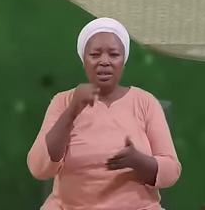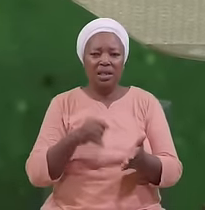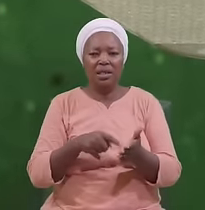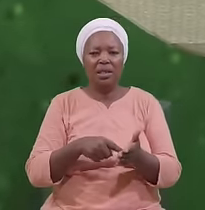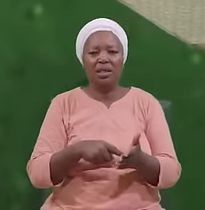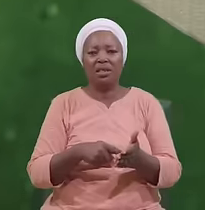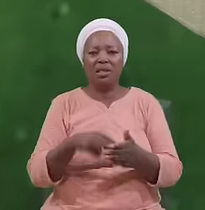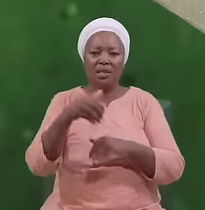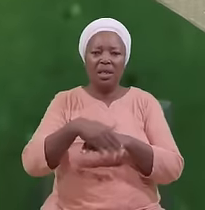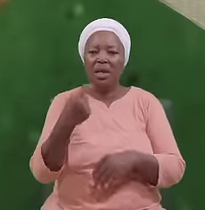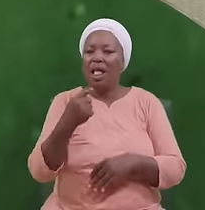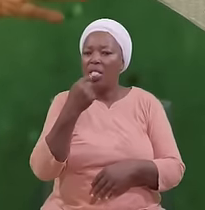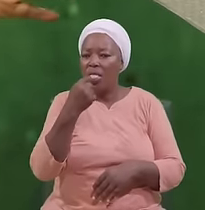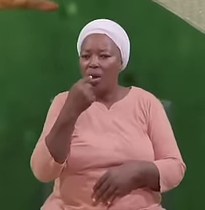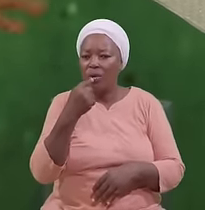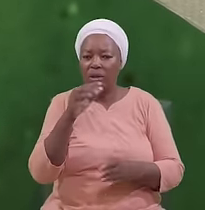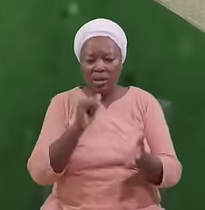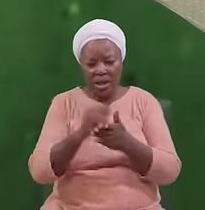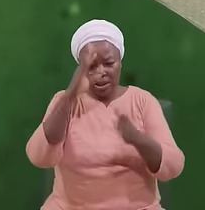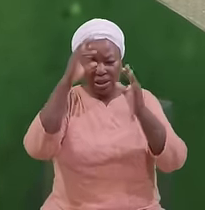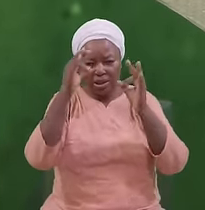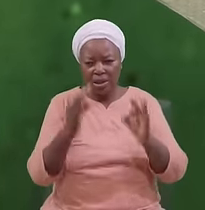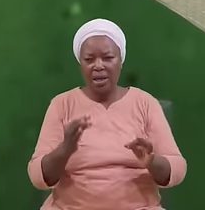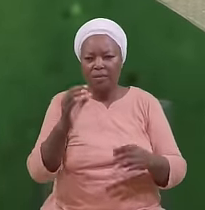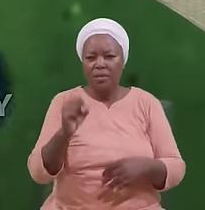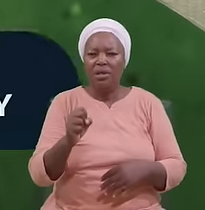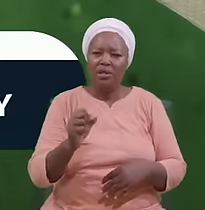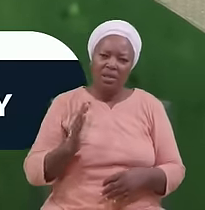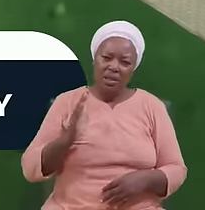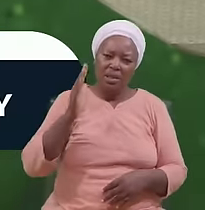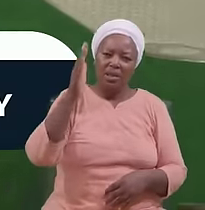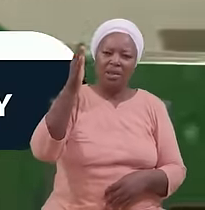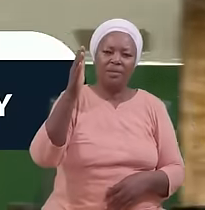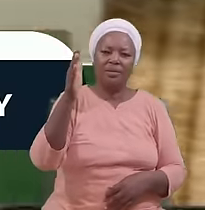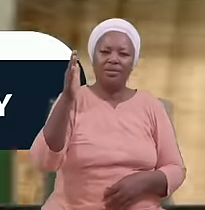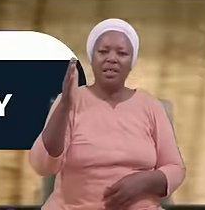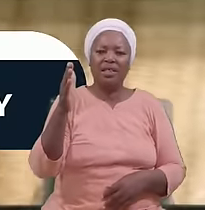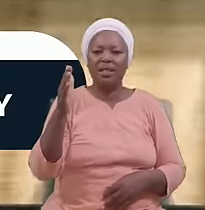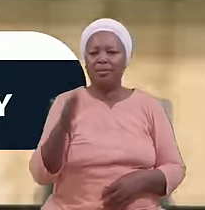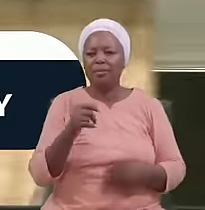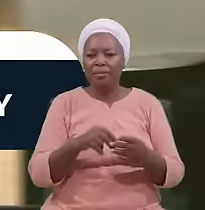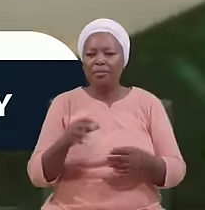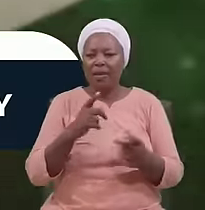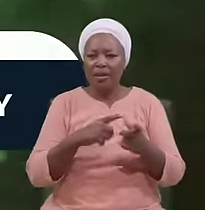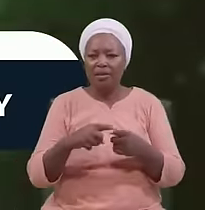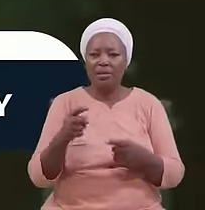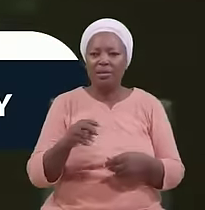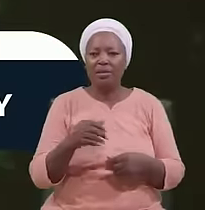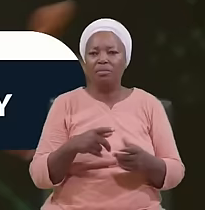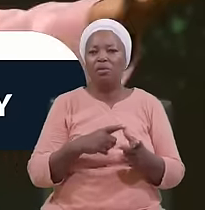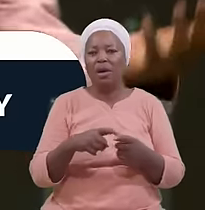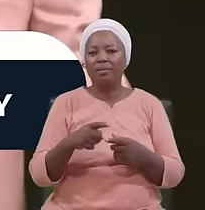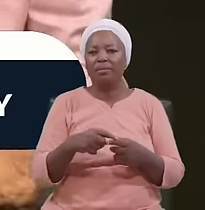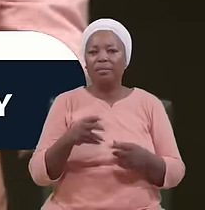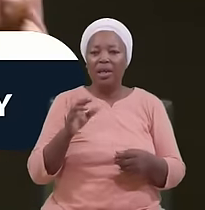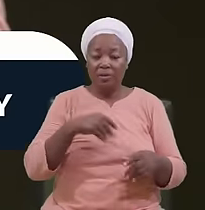The tongue that determines destiny. I want to be saved. You decide that by your tongue. I